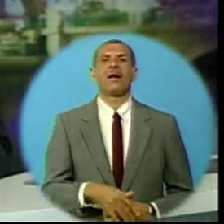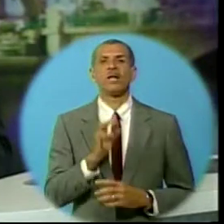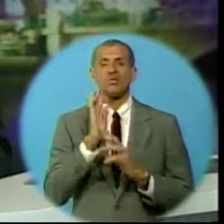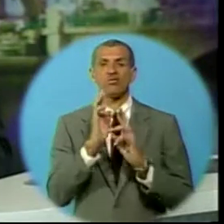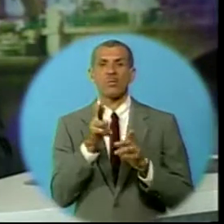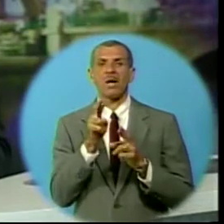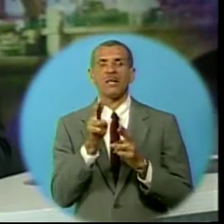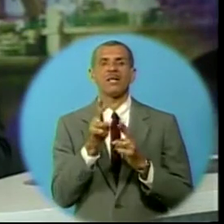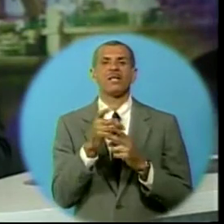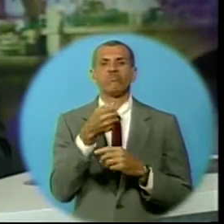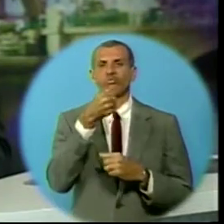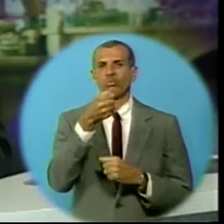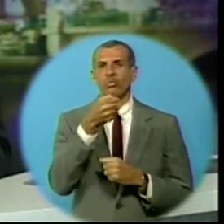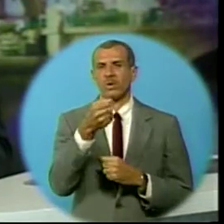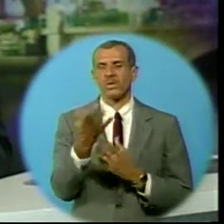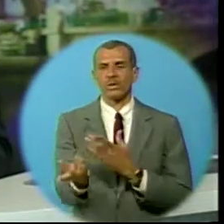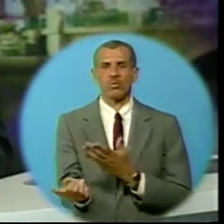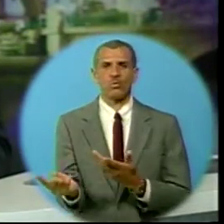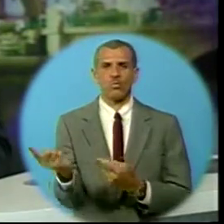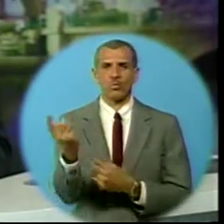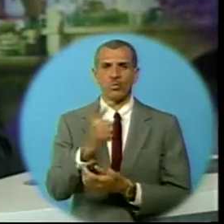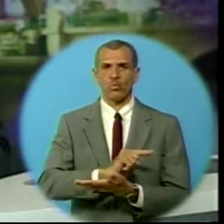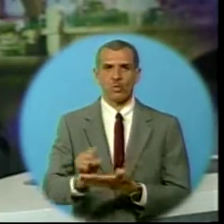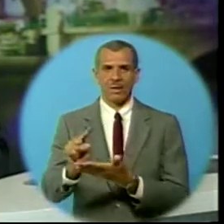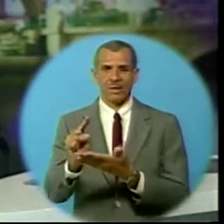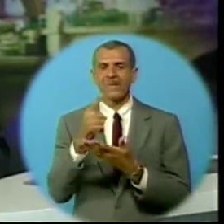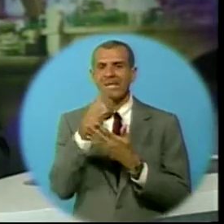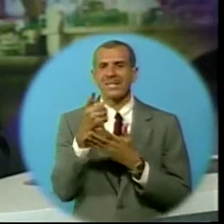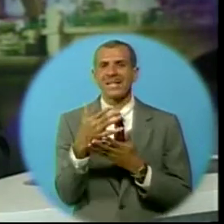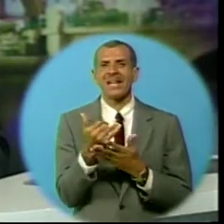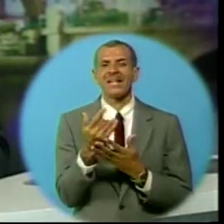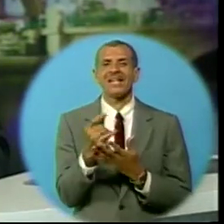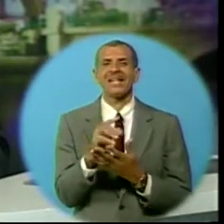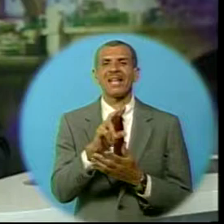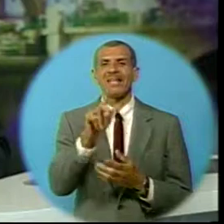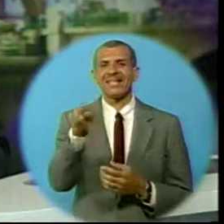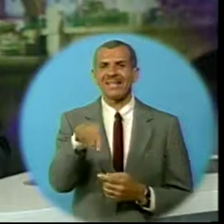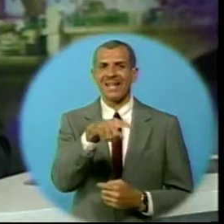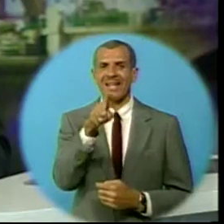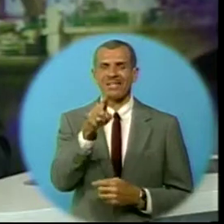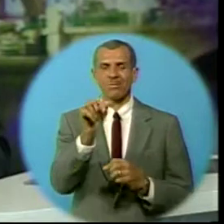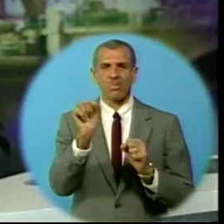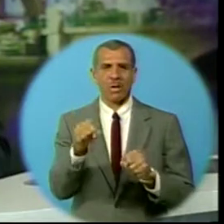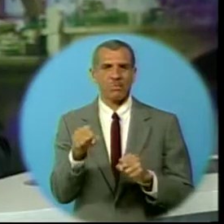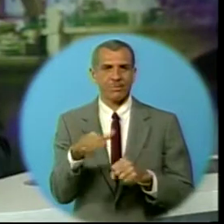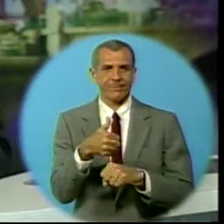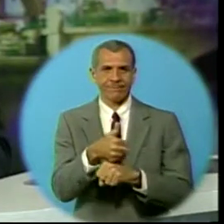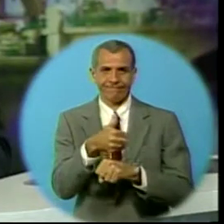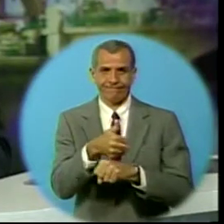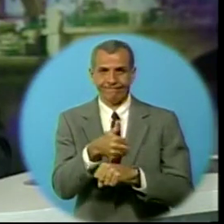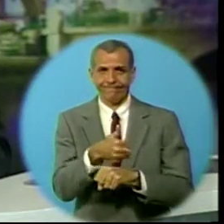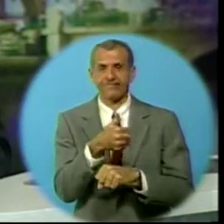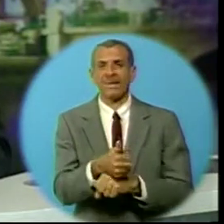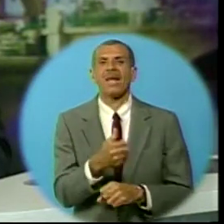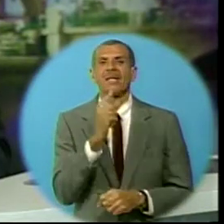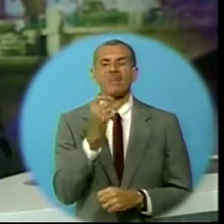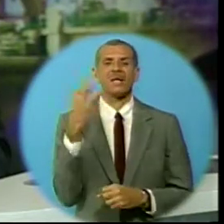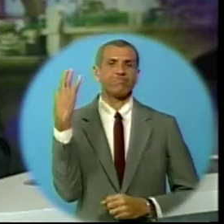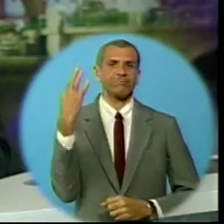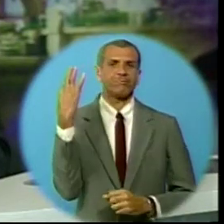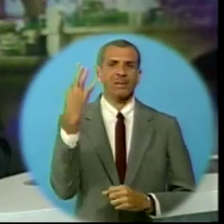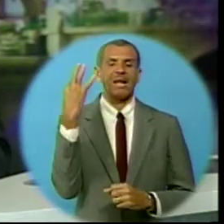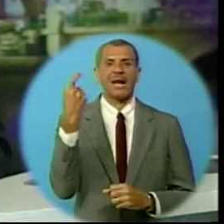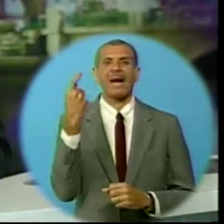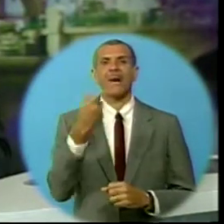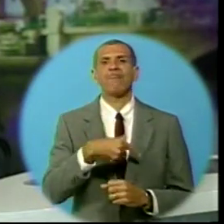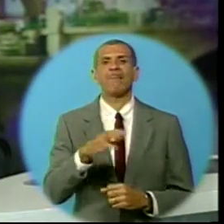media reports made earlier this week, which suggested that the tires could be at fault. He was speaking following a cocktail reception